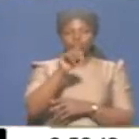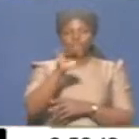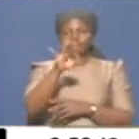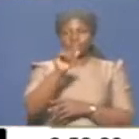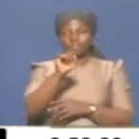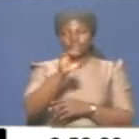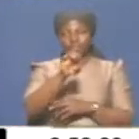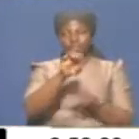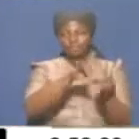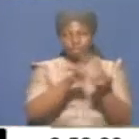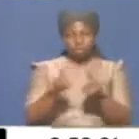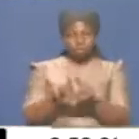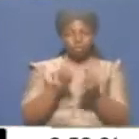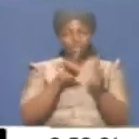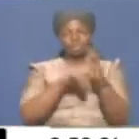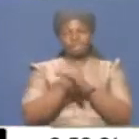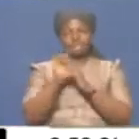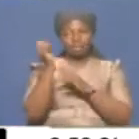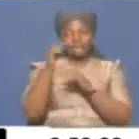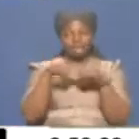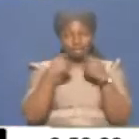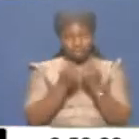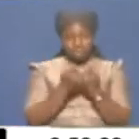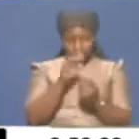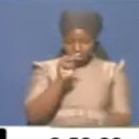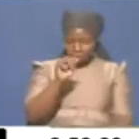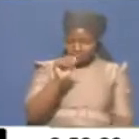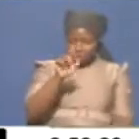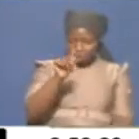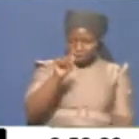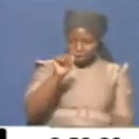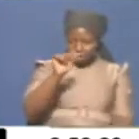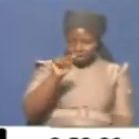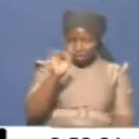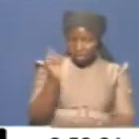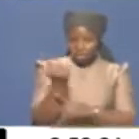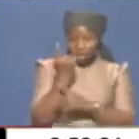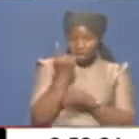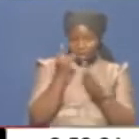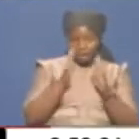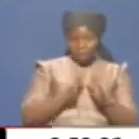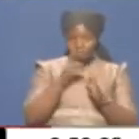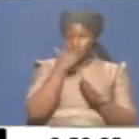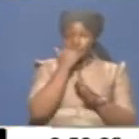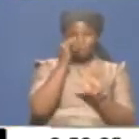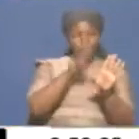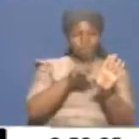Kenyan team. Martin Minor will be the only boxer making his debut in the national team.